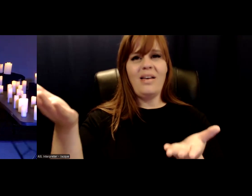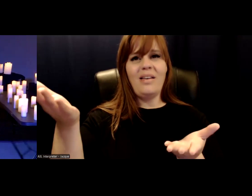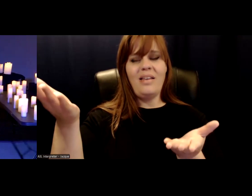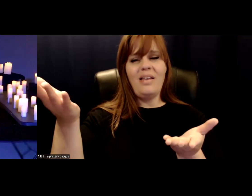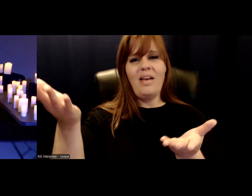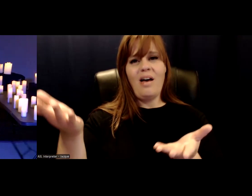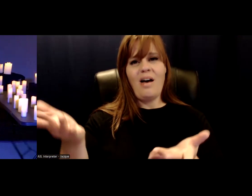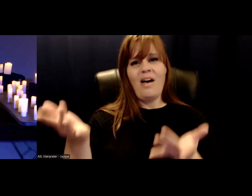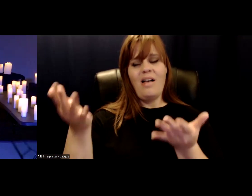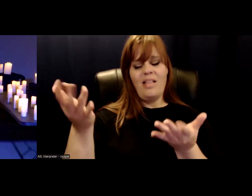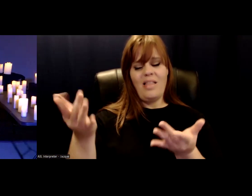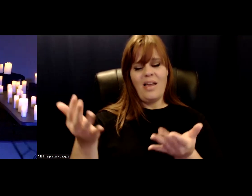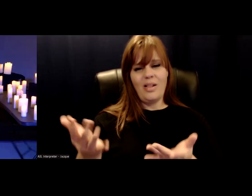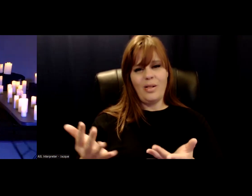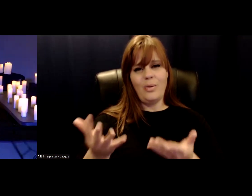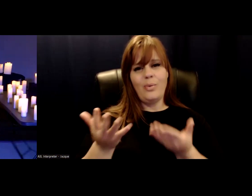Hallelujah.